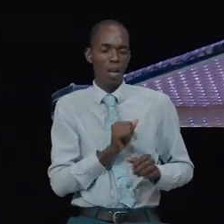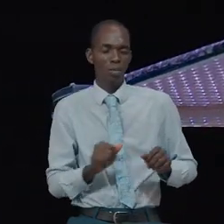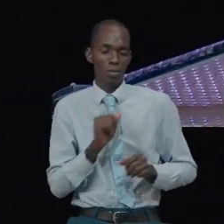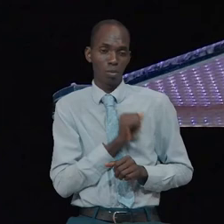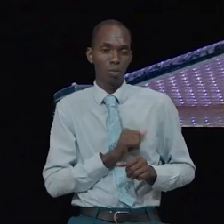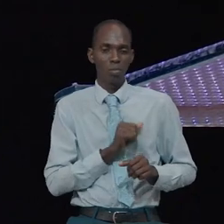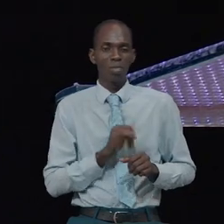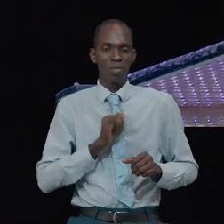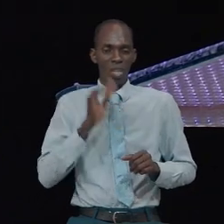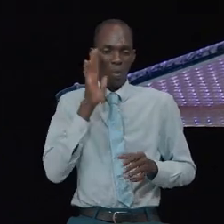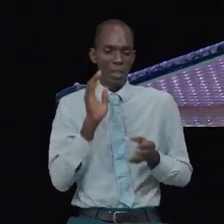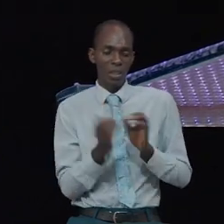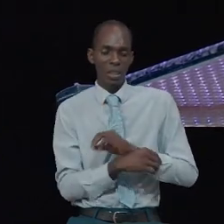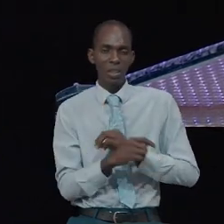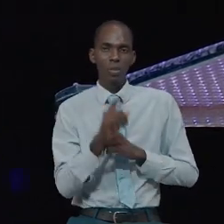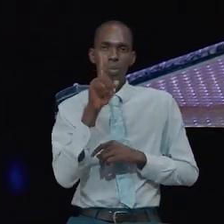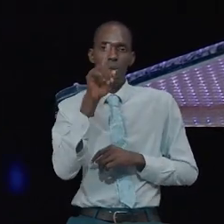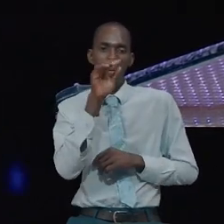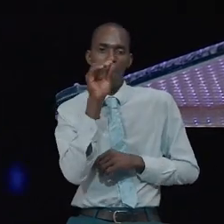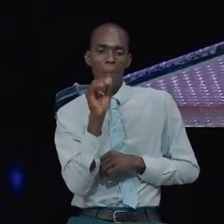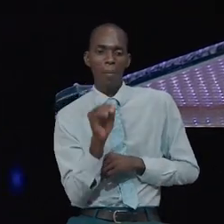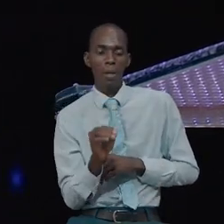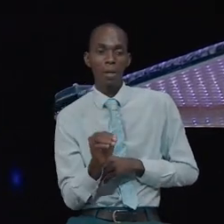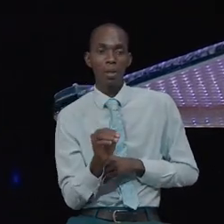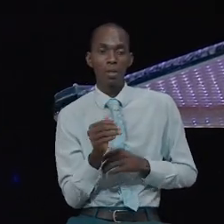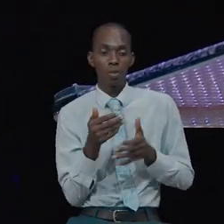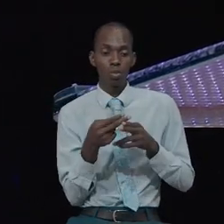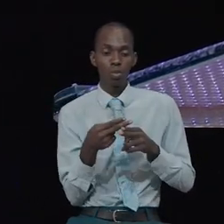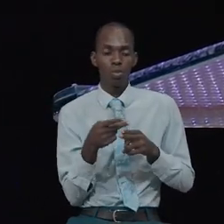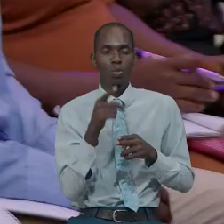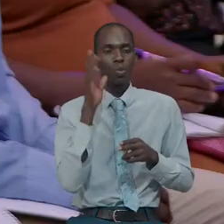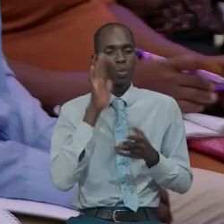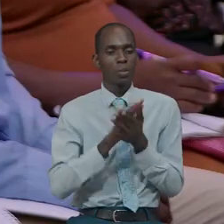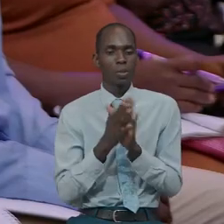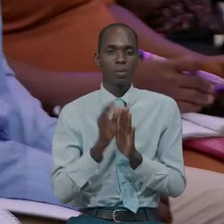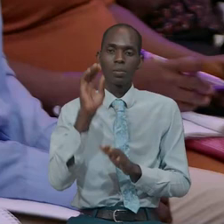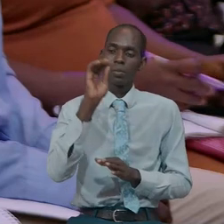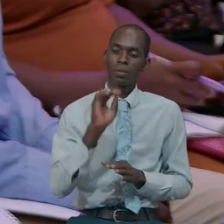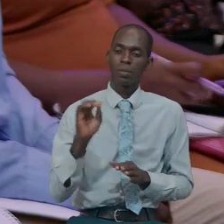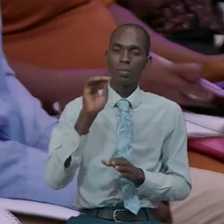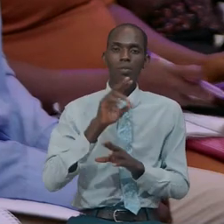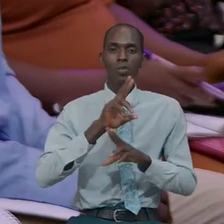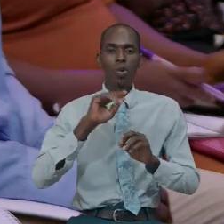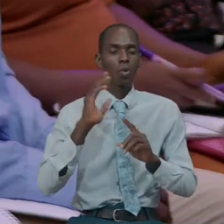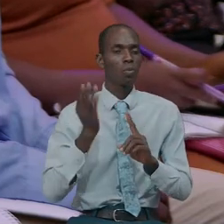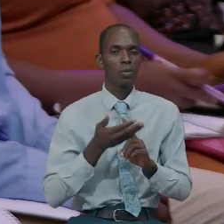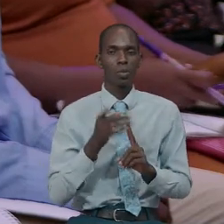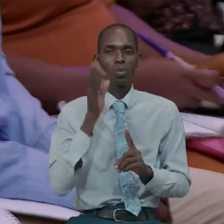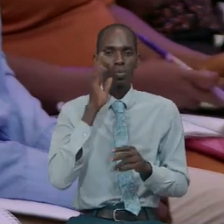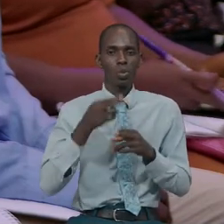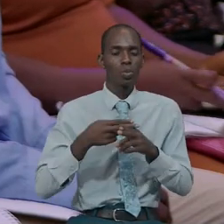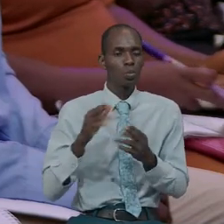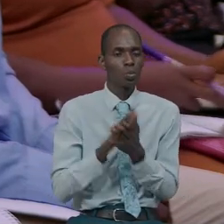1%, only 1%, you'll soon be zero. No conviction. You'll soon be